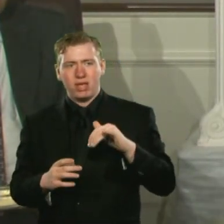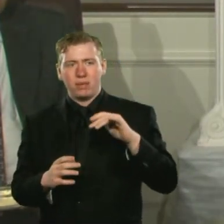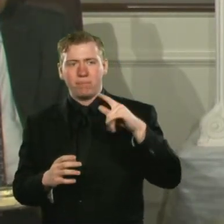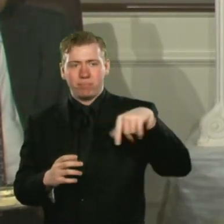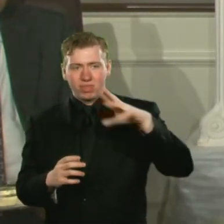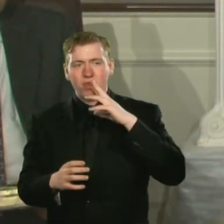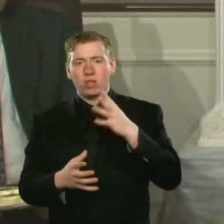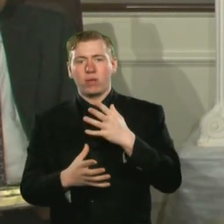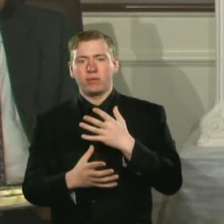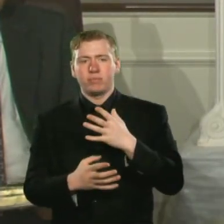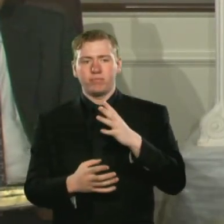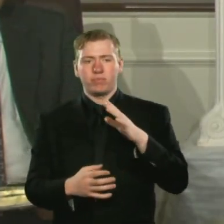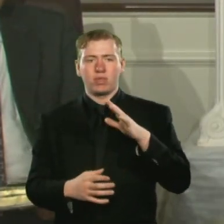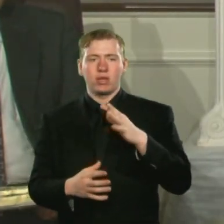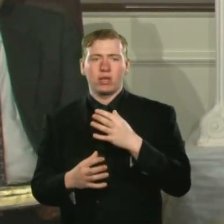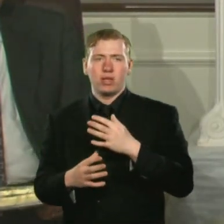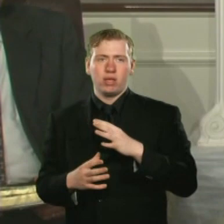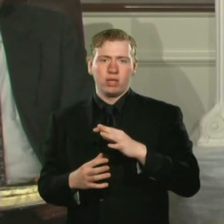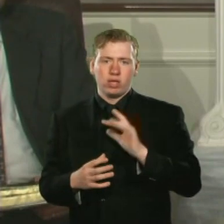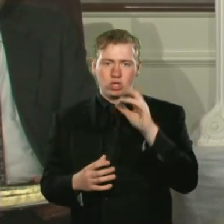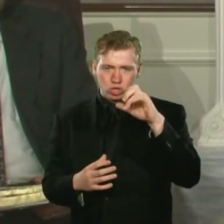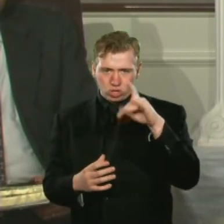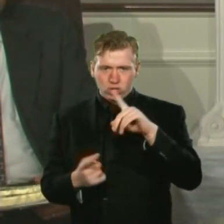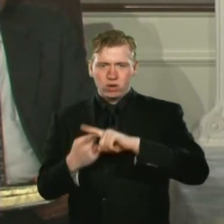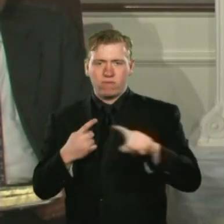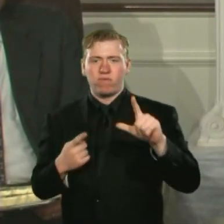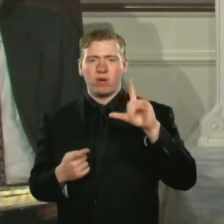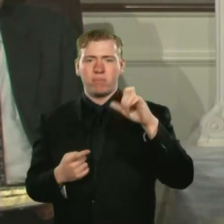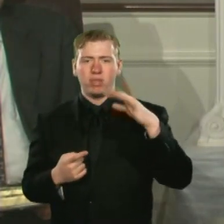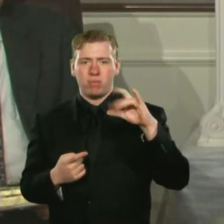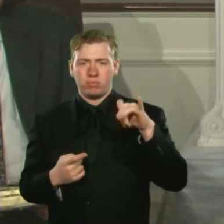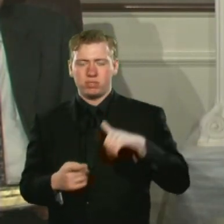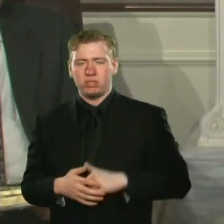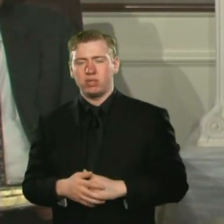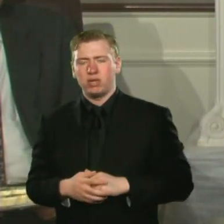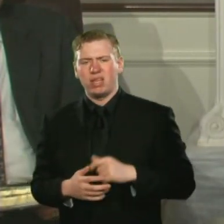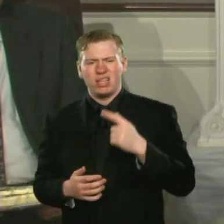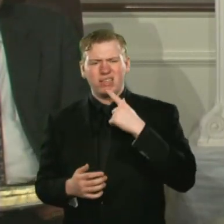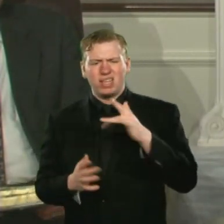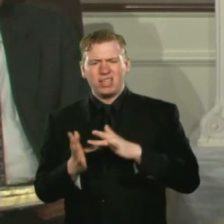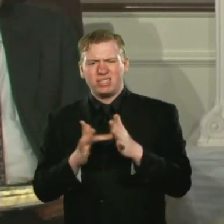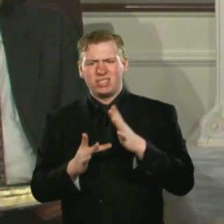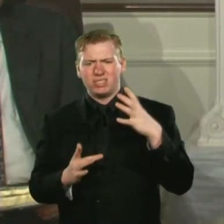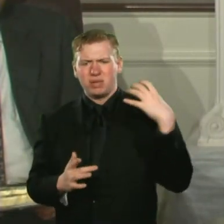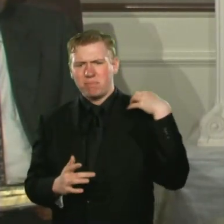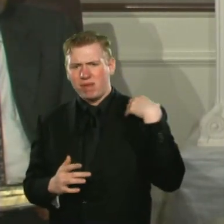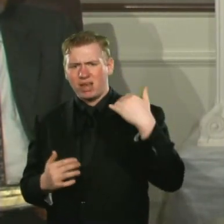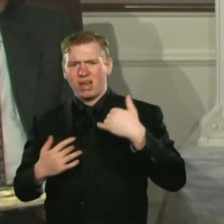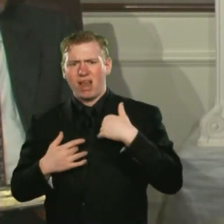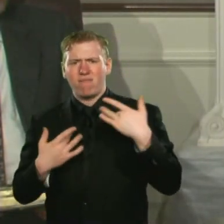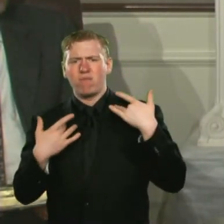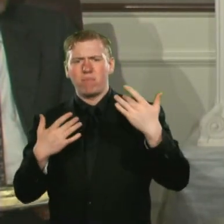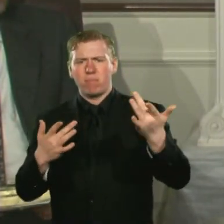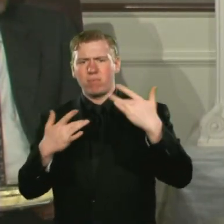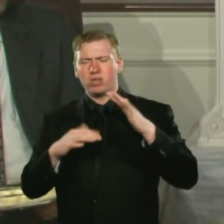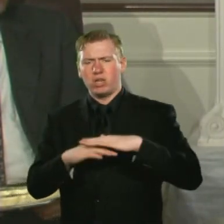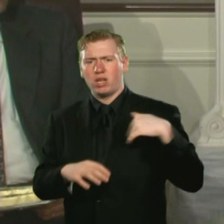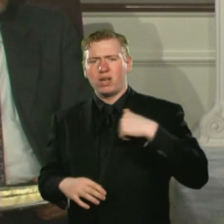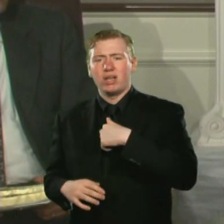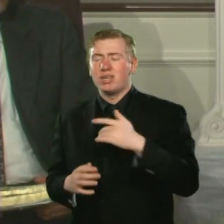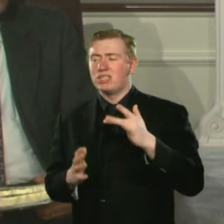from leprosy. Well, these men said, Jesus, Master, have mercy on us. Jesus said, go show yourself to the